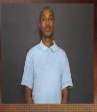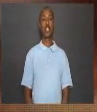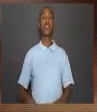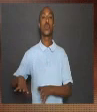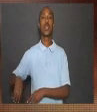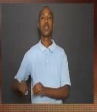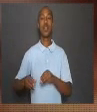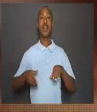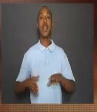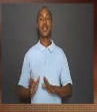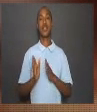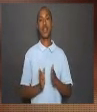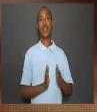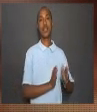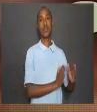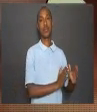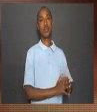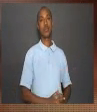Students, let's get ready.